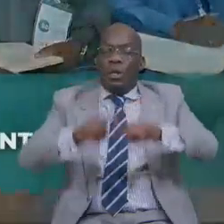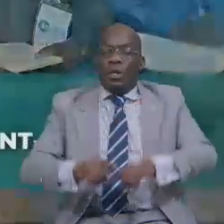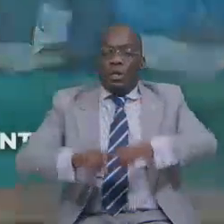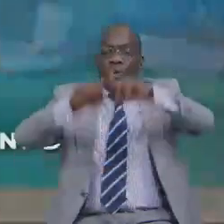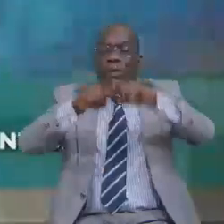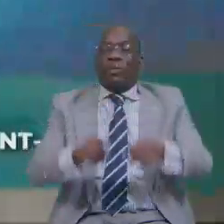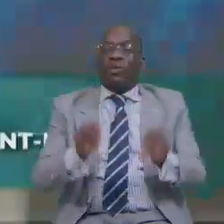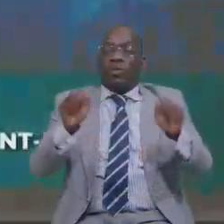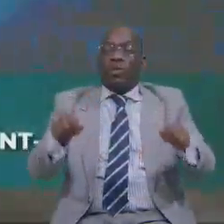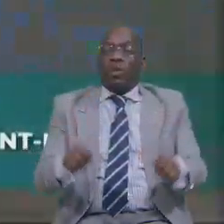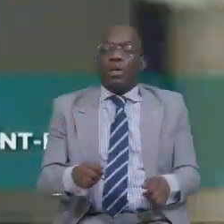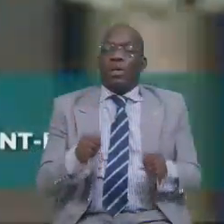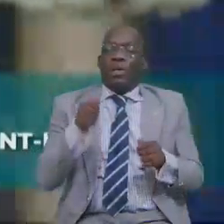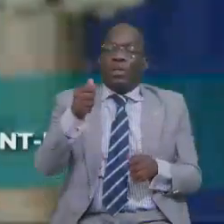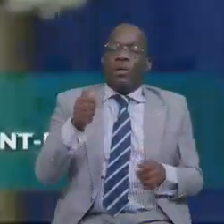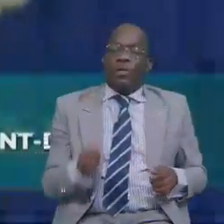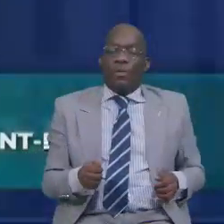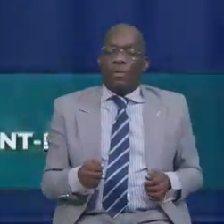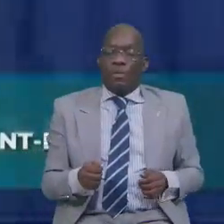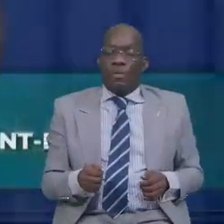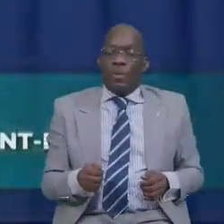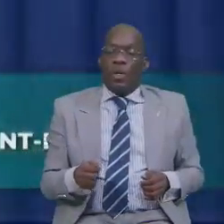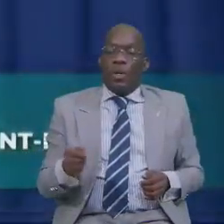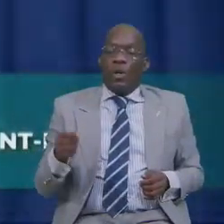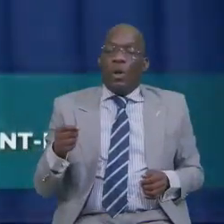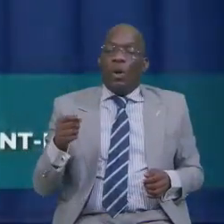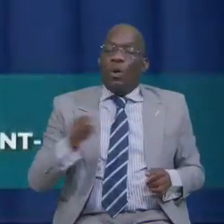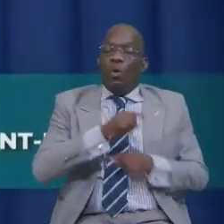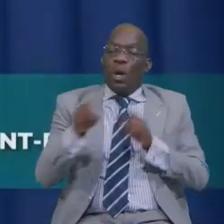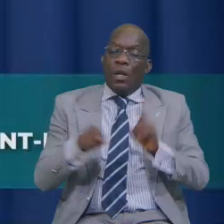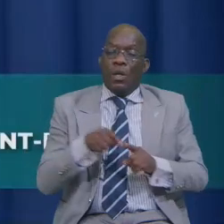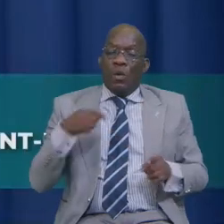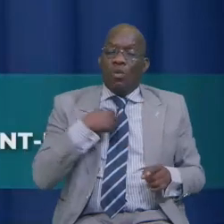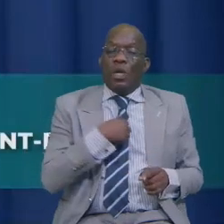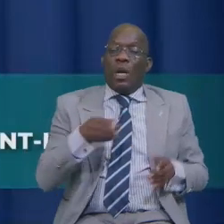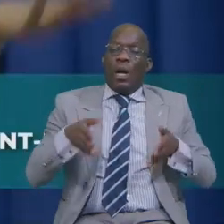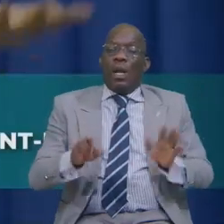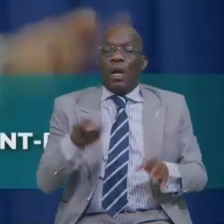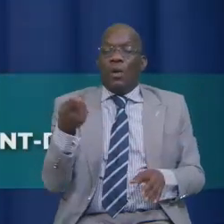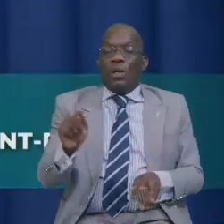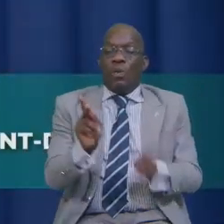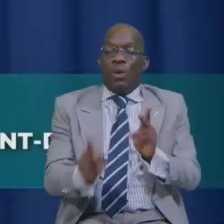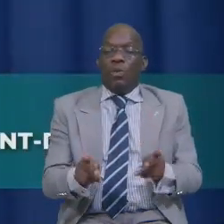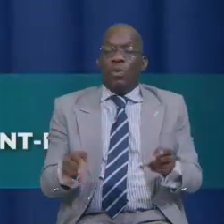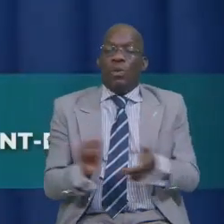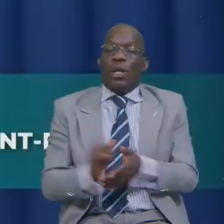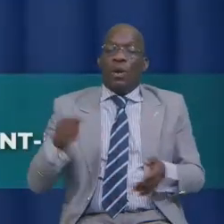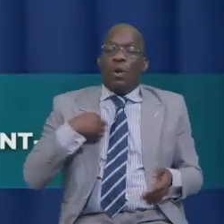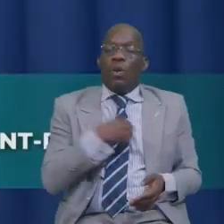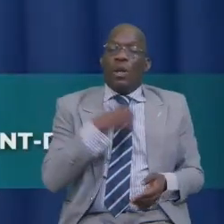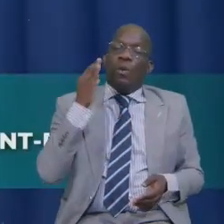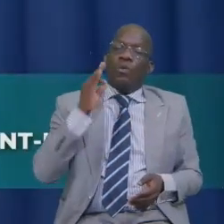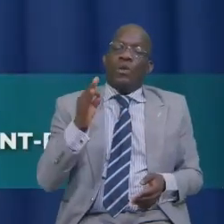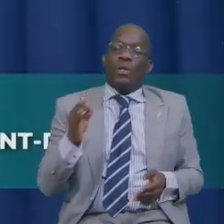in ministry when we allow the people that we minister to when they